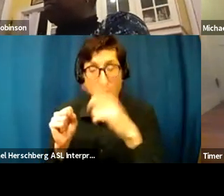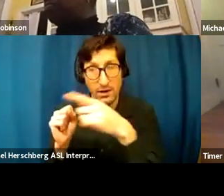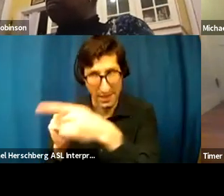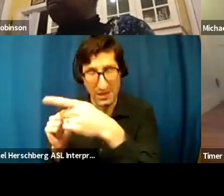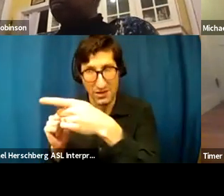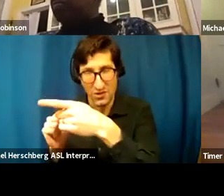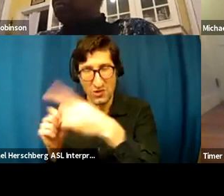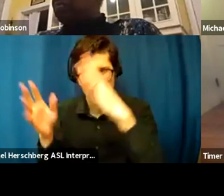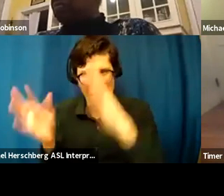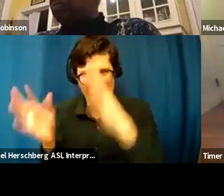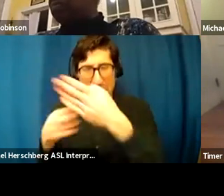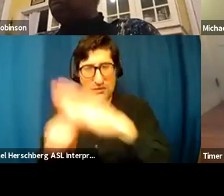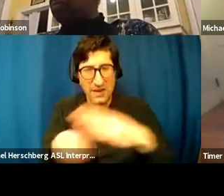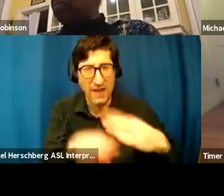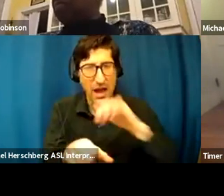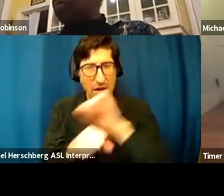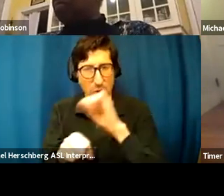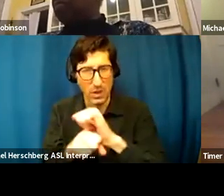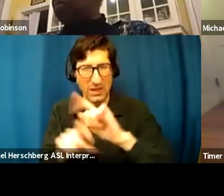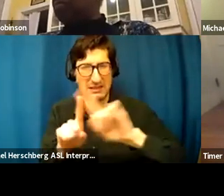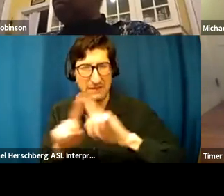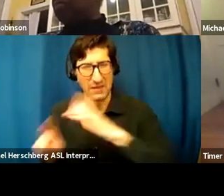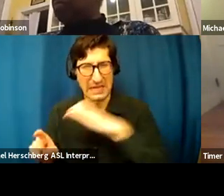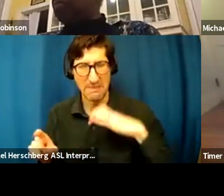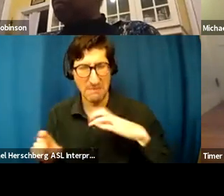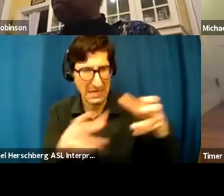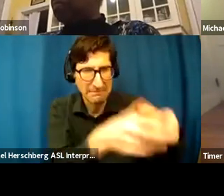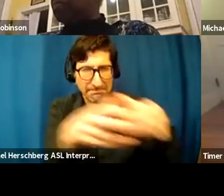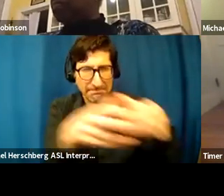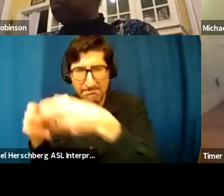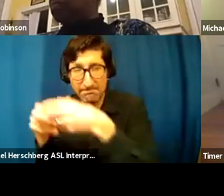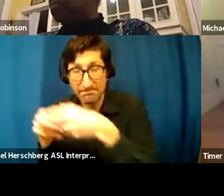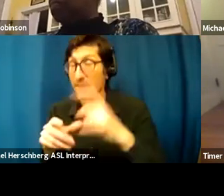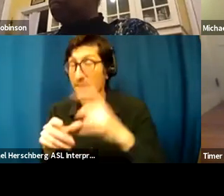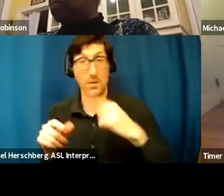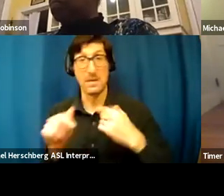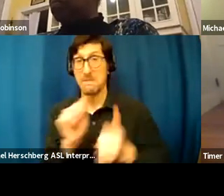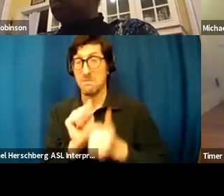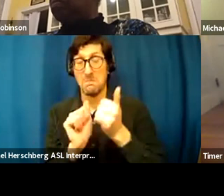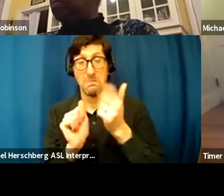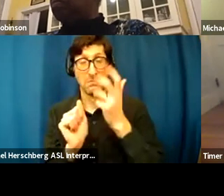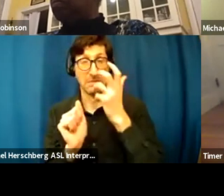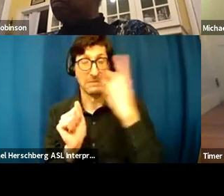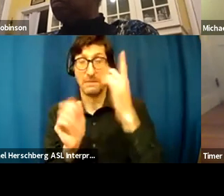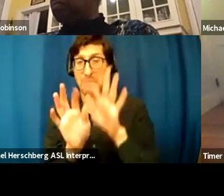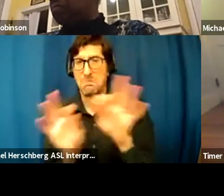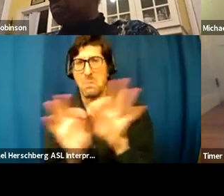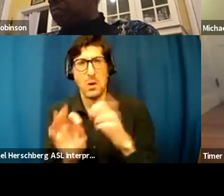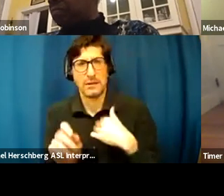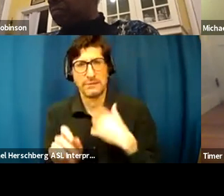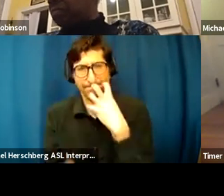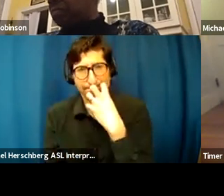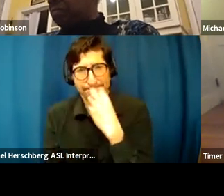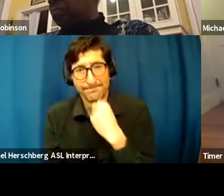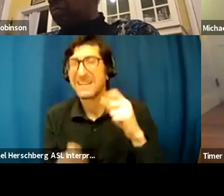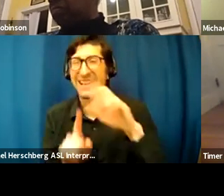divide the work. And I do think, I always say the environmental piece to me is just, you know, something that I'm very passionate about. So